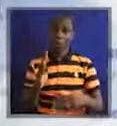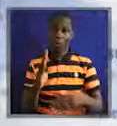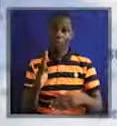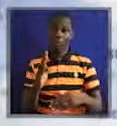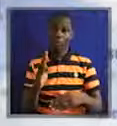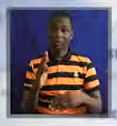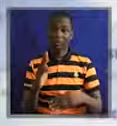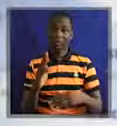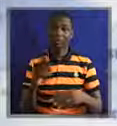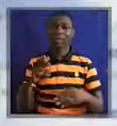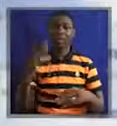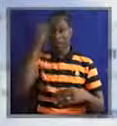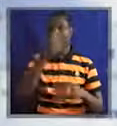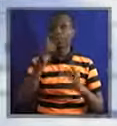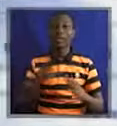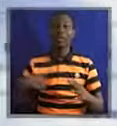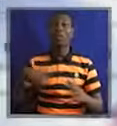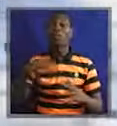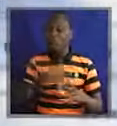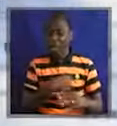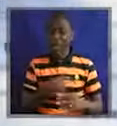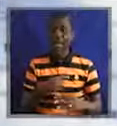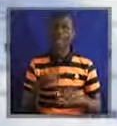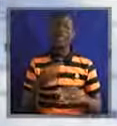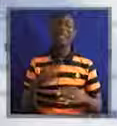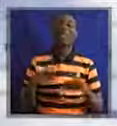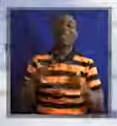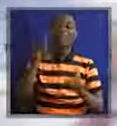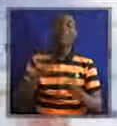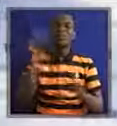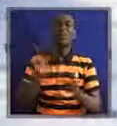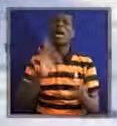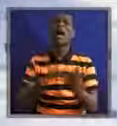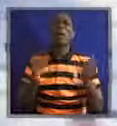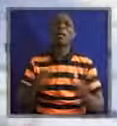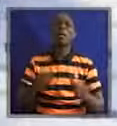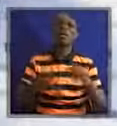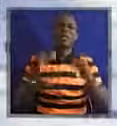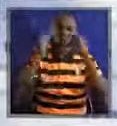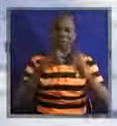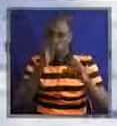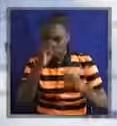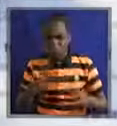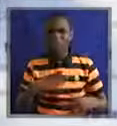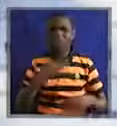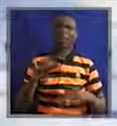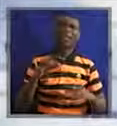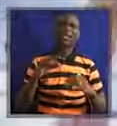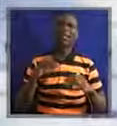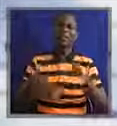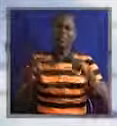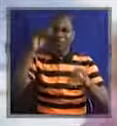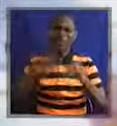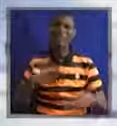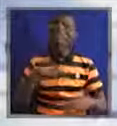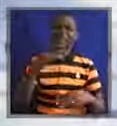are highly superstitious. Ye pabosum sam, e pabey sam. She Ghana movies, omo ye ye. Ghana